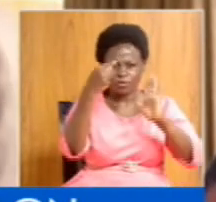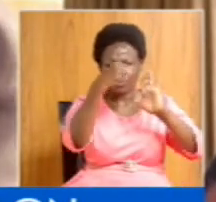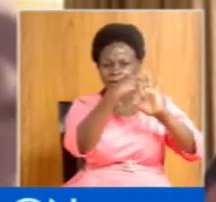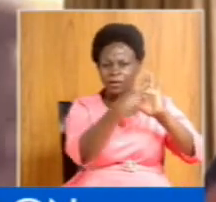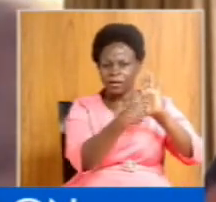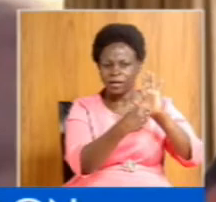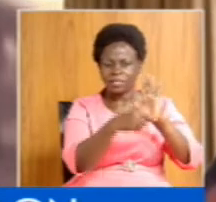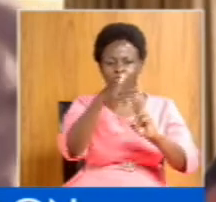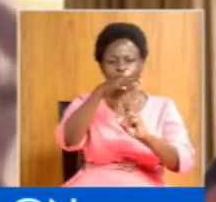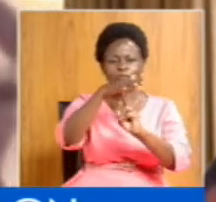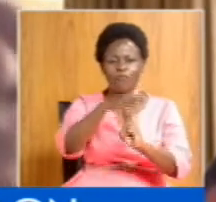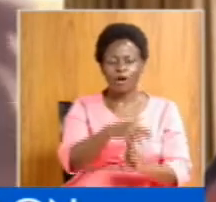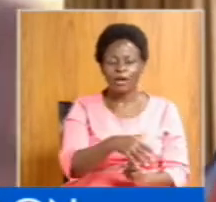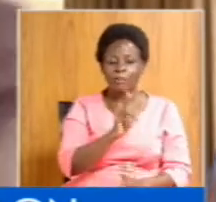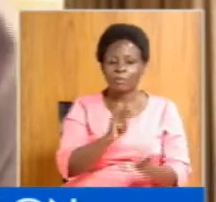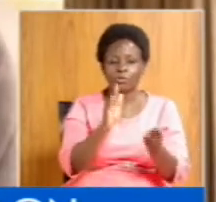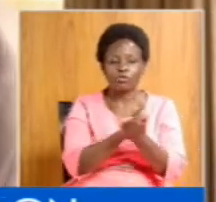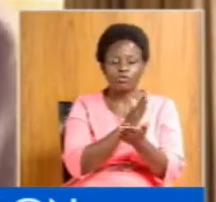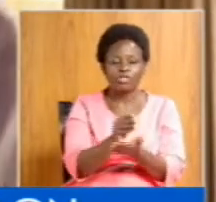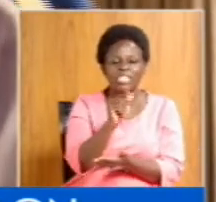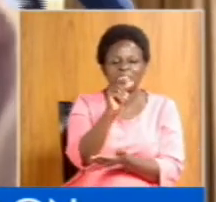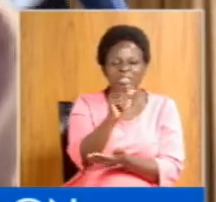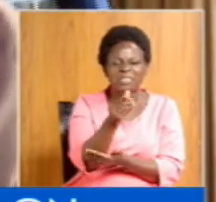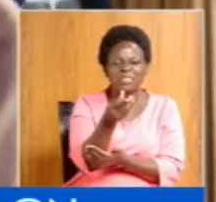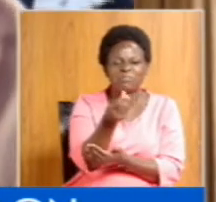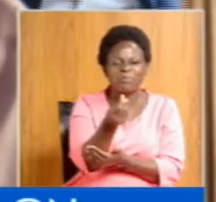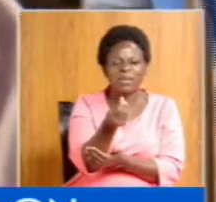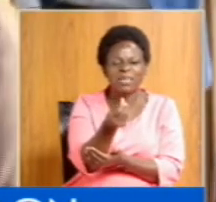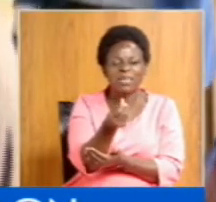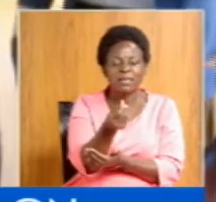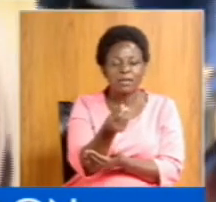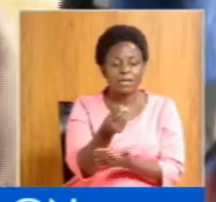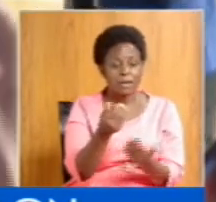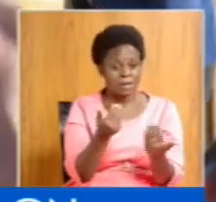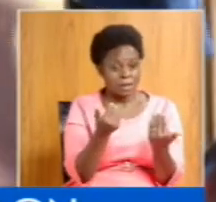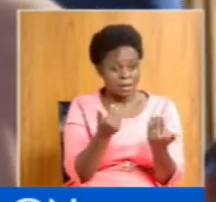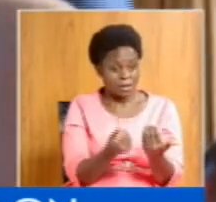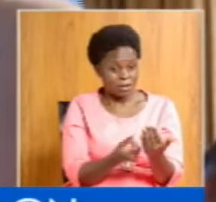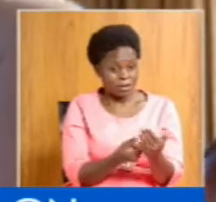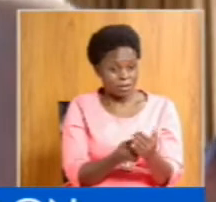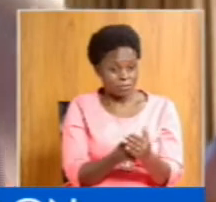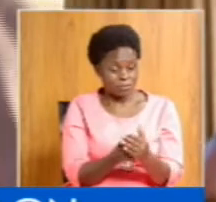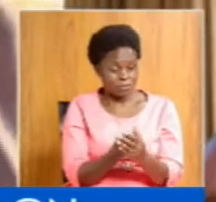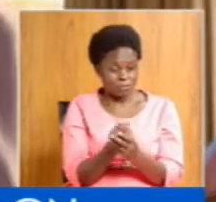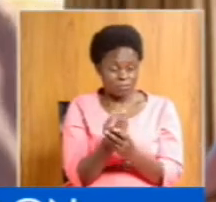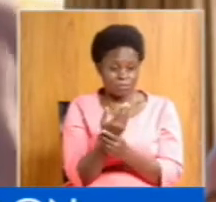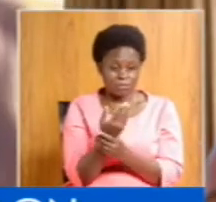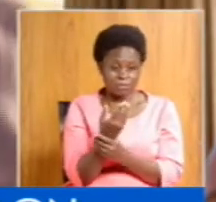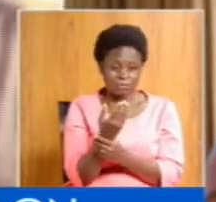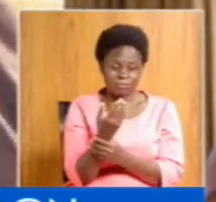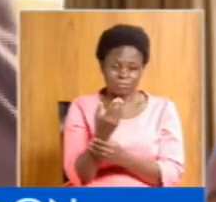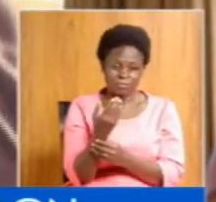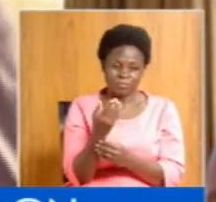of vulnerable people to share a small small amount of money and it has even now emerged that even the list they came up with